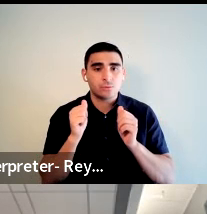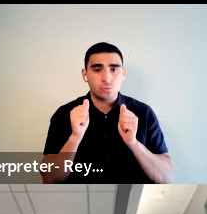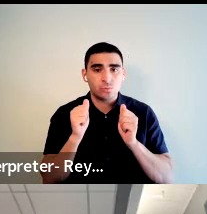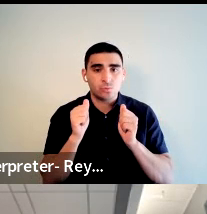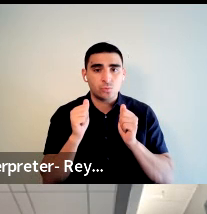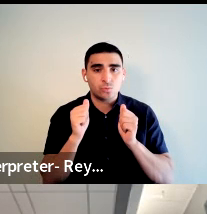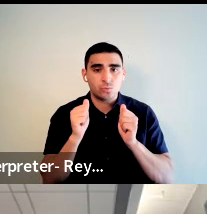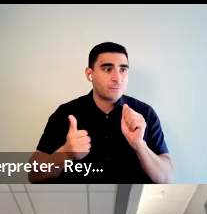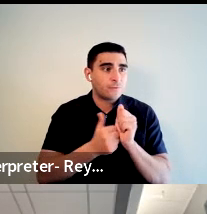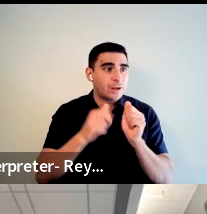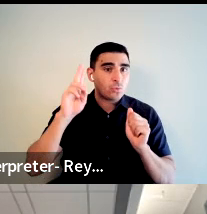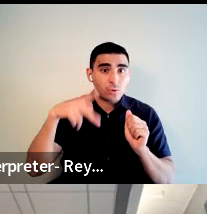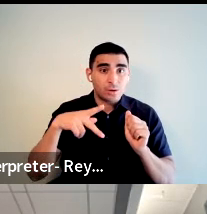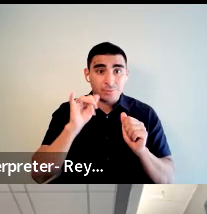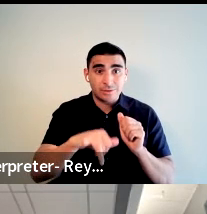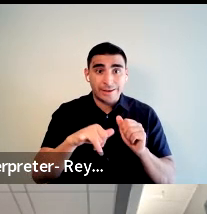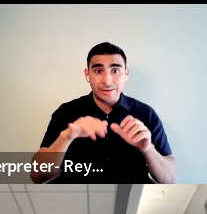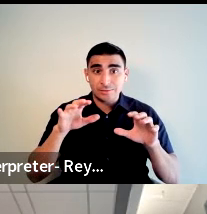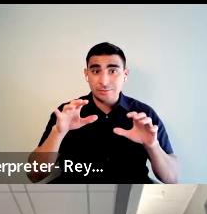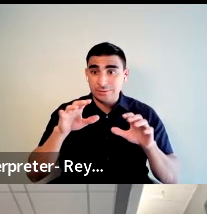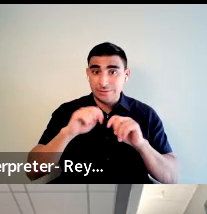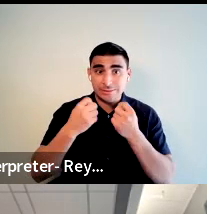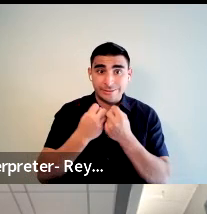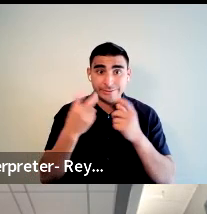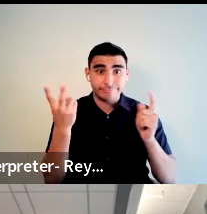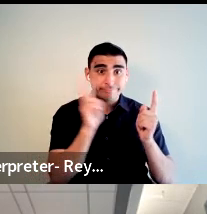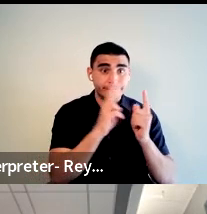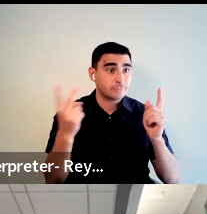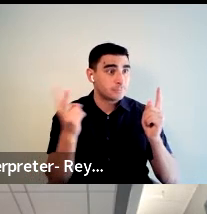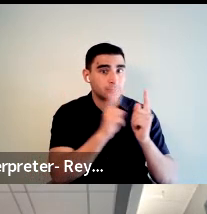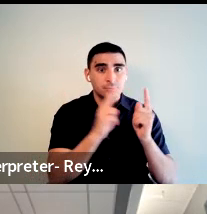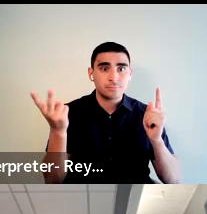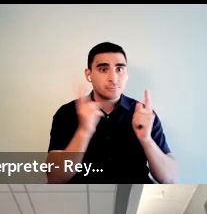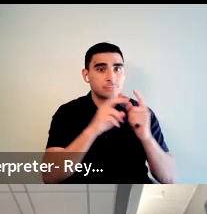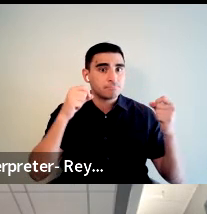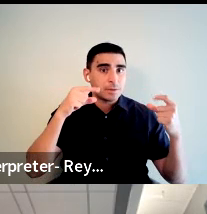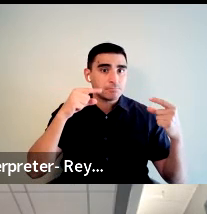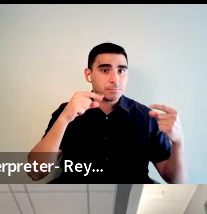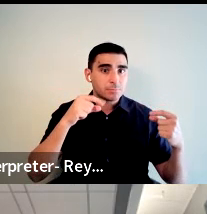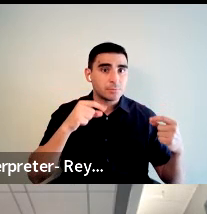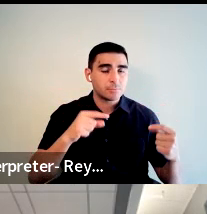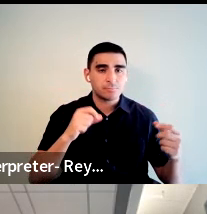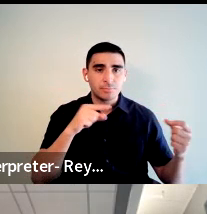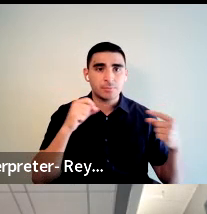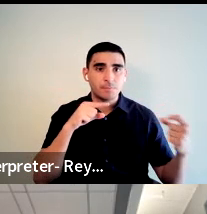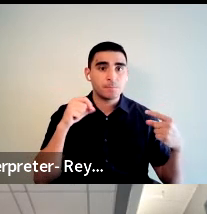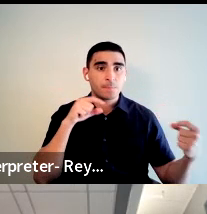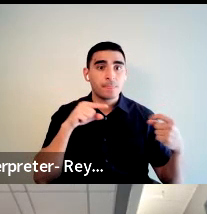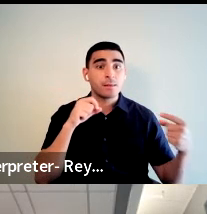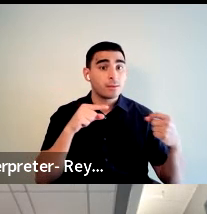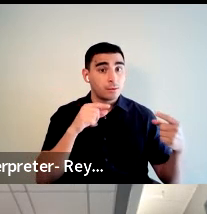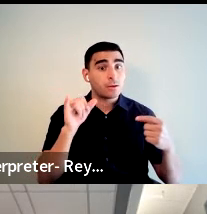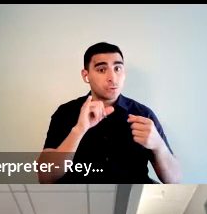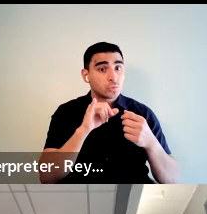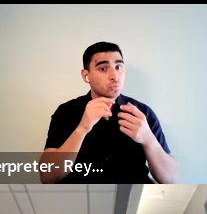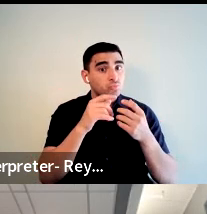follow-up that this co-responder team was doing up here. It was just amazing. And they were also very complimentary of our police